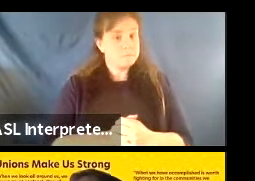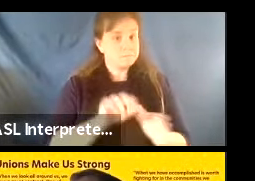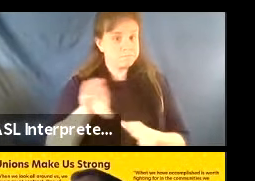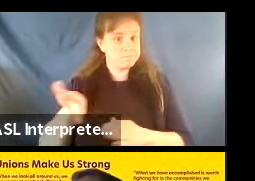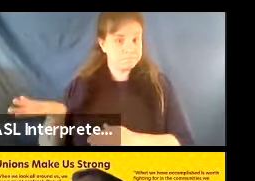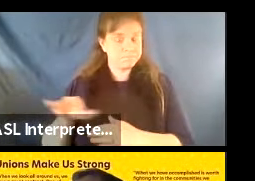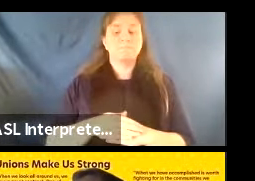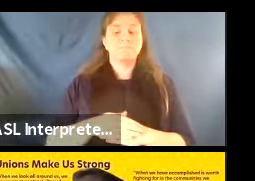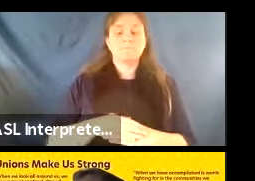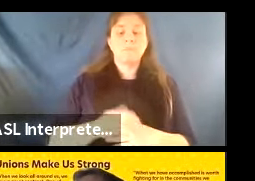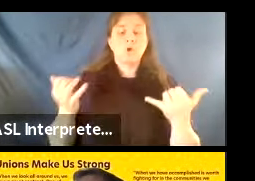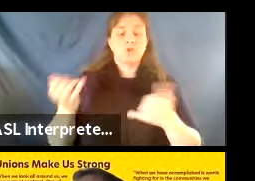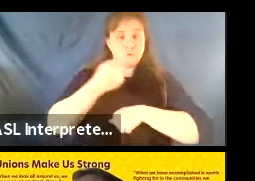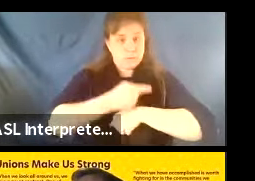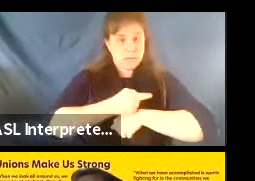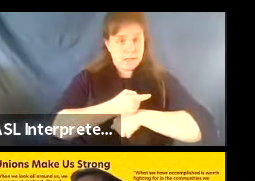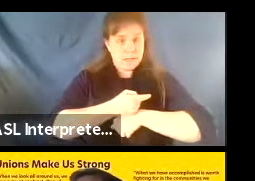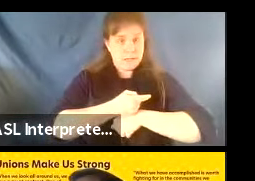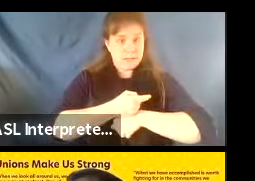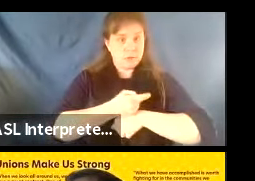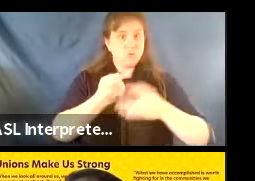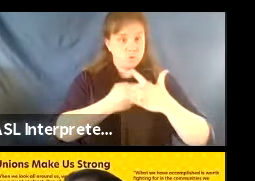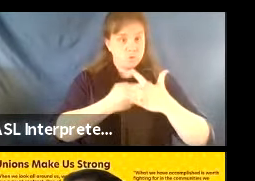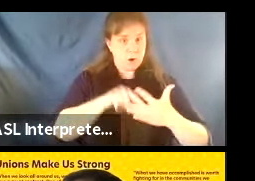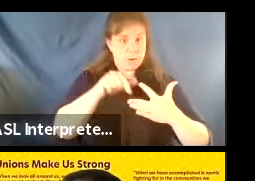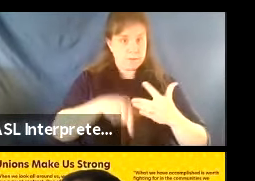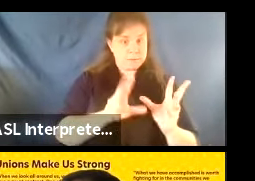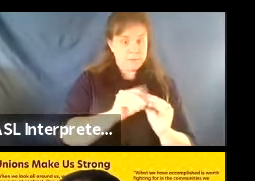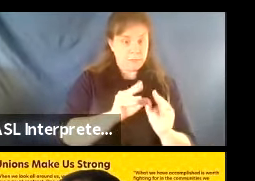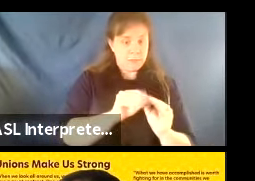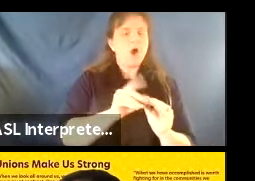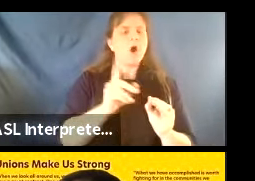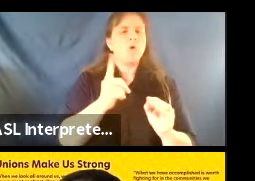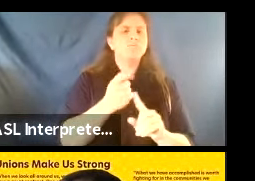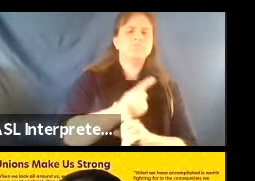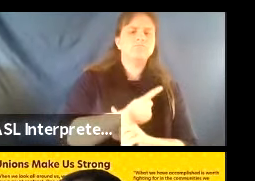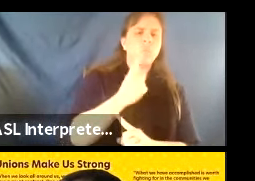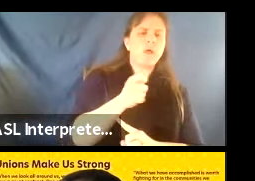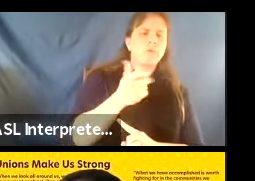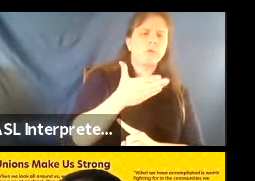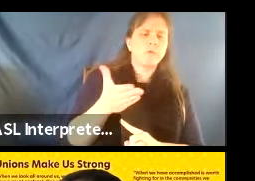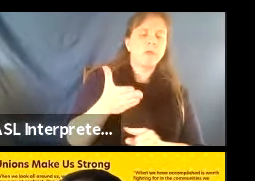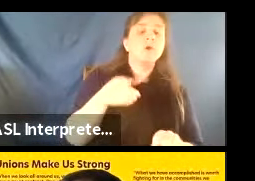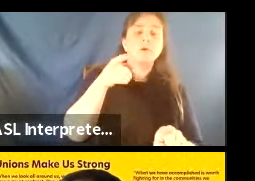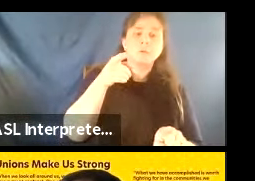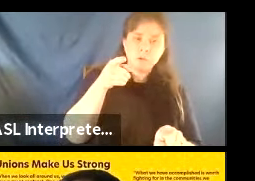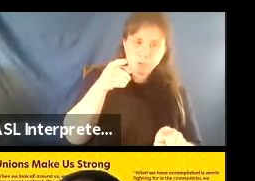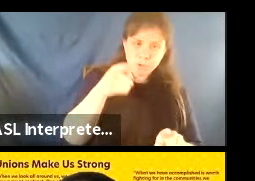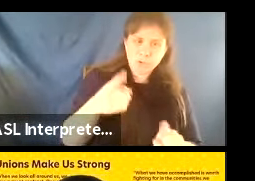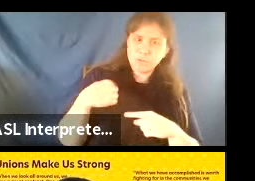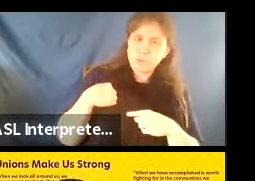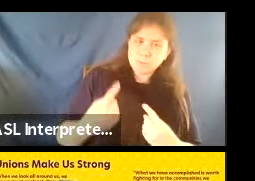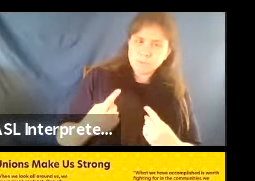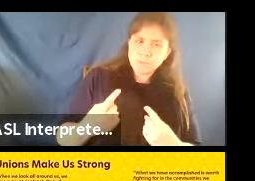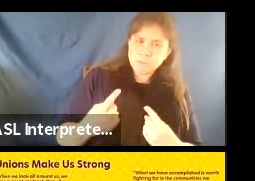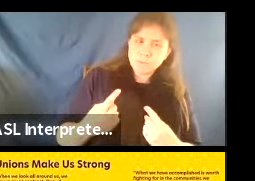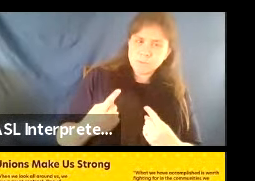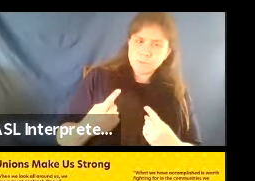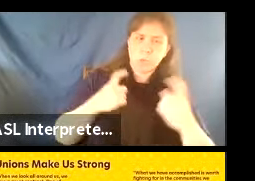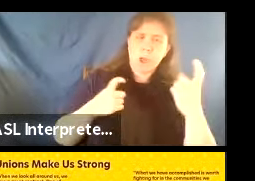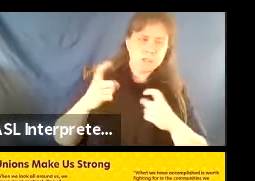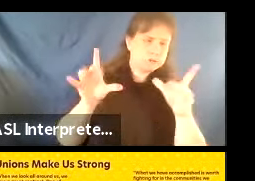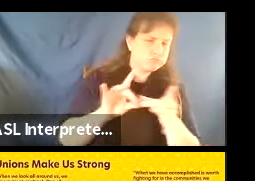this meeting, the other thing that I want to do is you all have shared many, many questions in the chat, in our